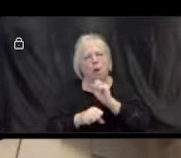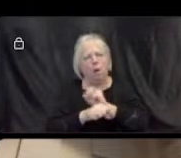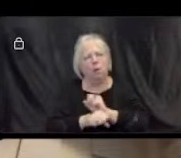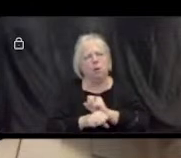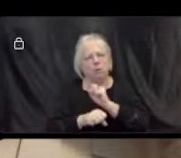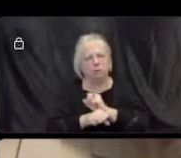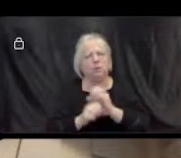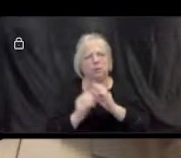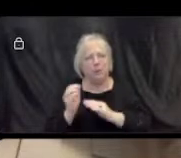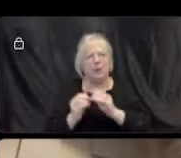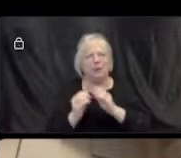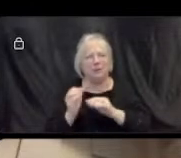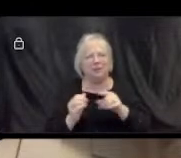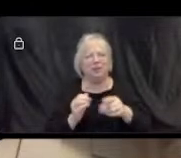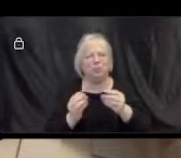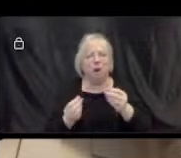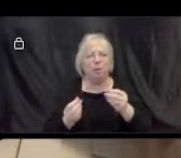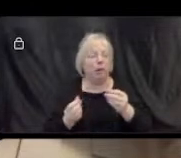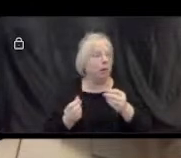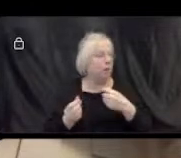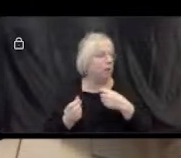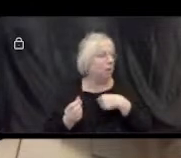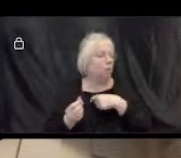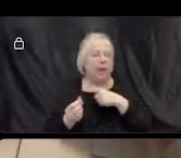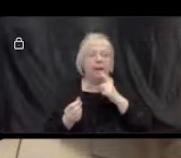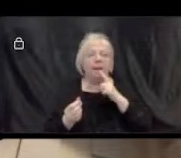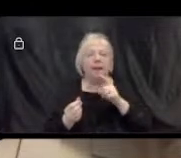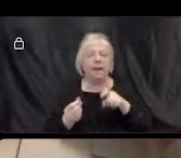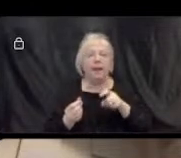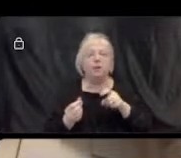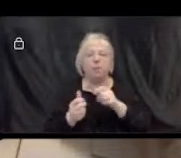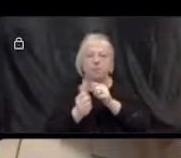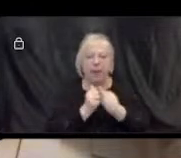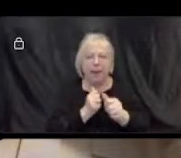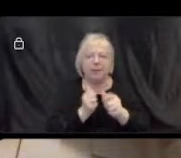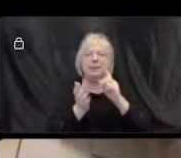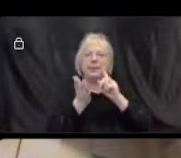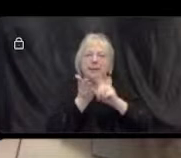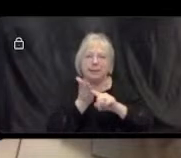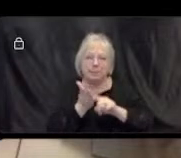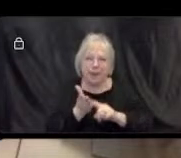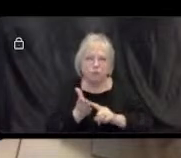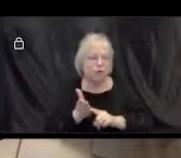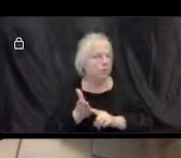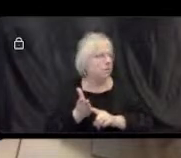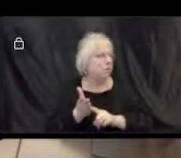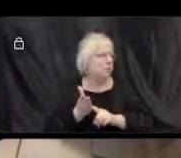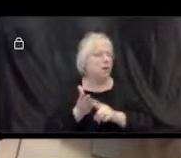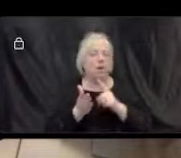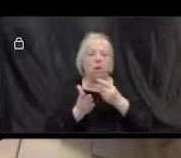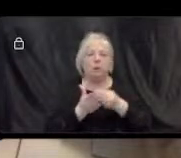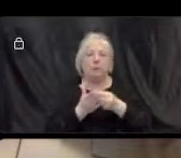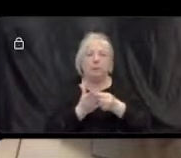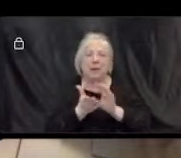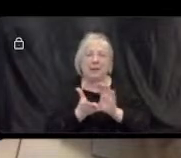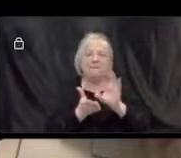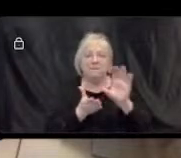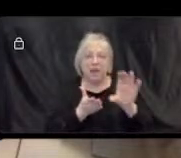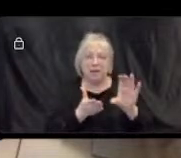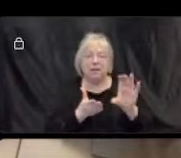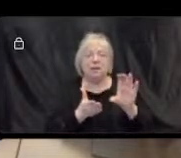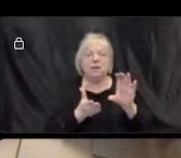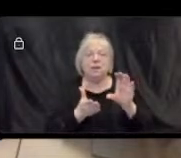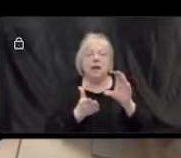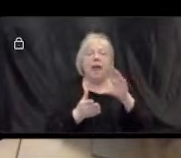it. We had to pass the proper inspection. We invested money and a lot of time on